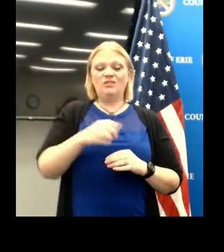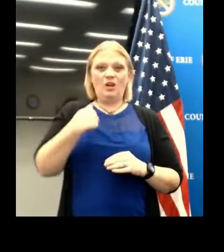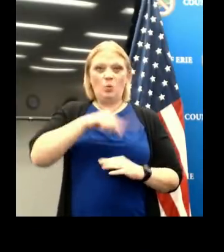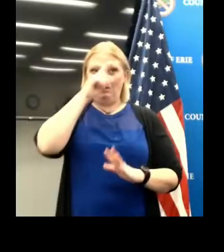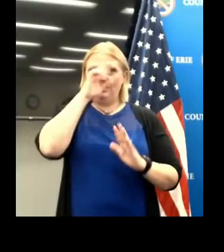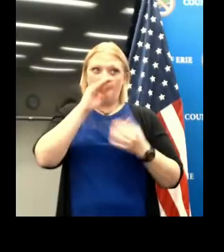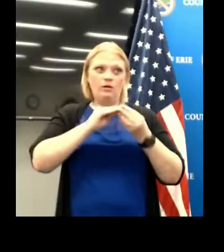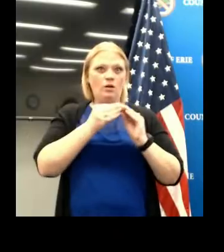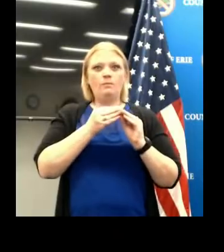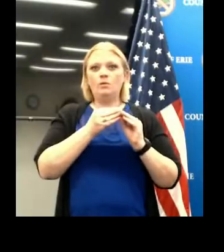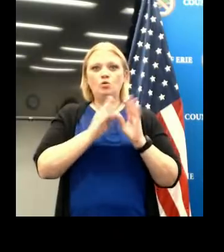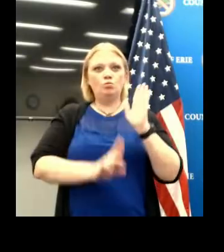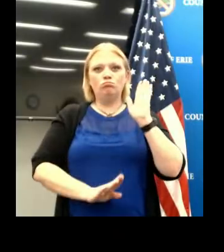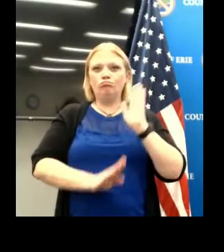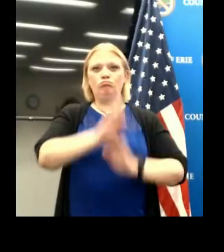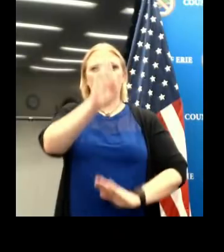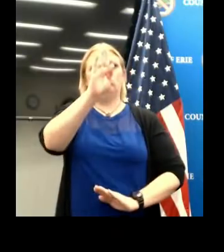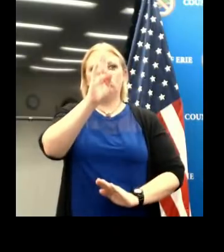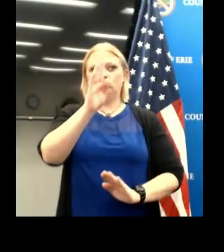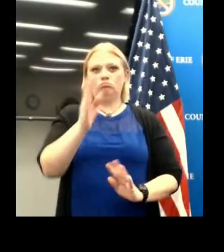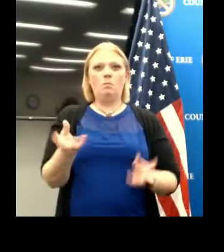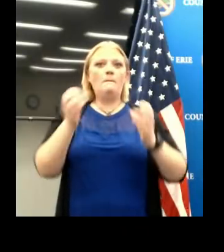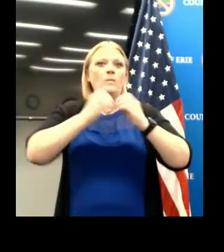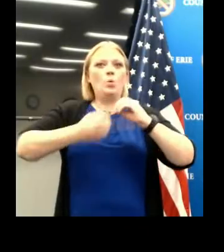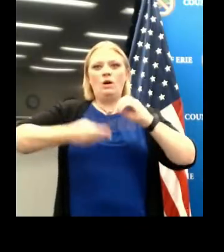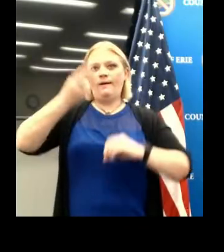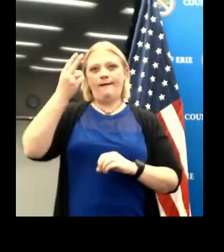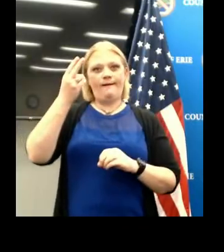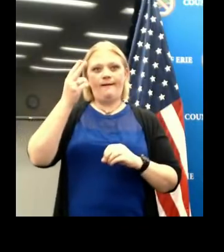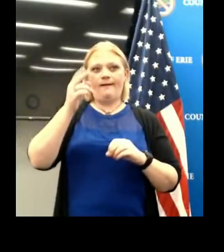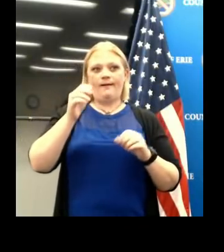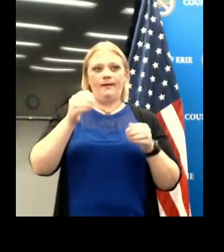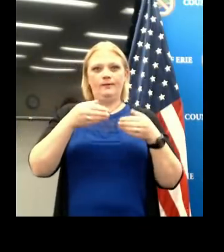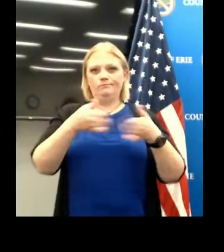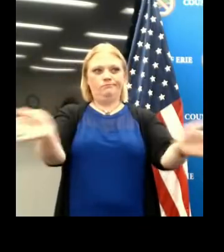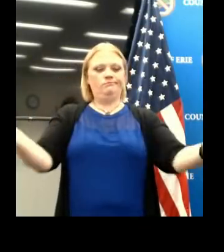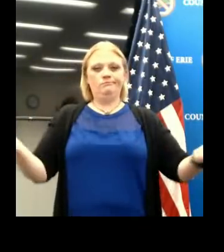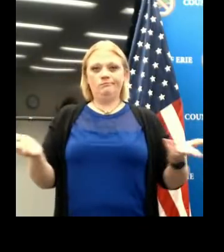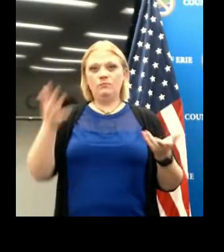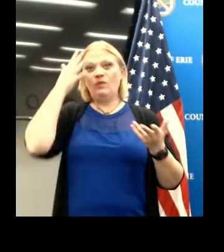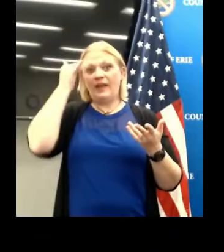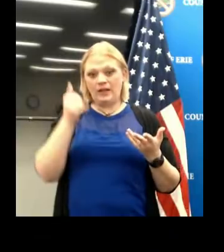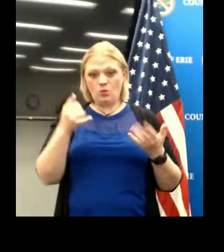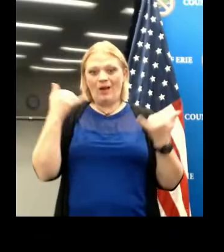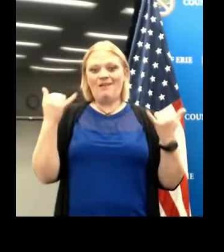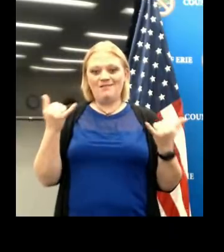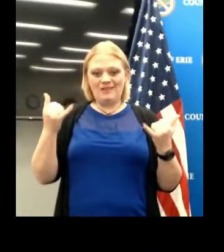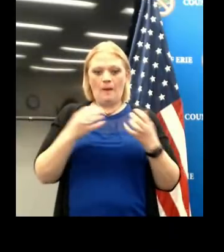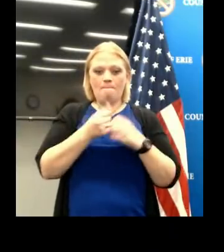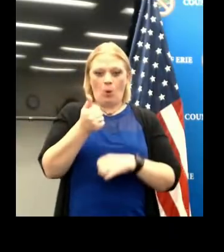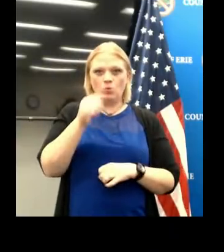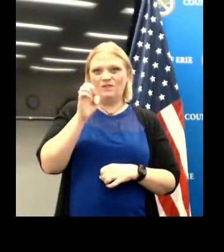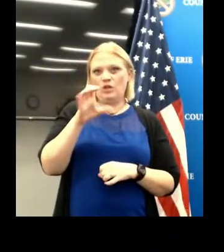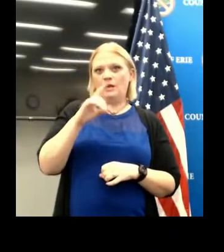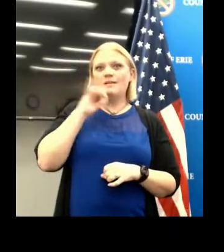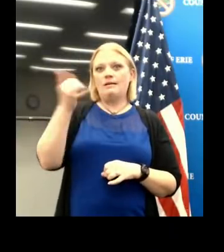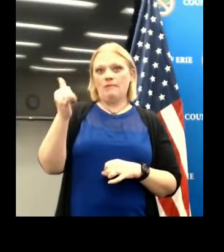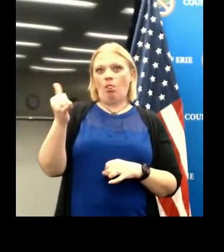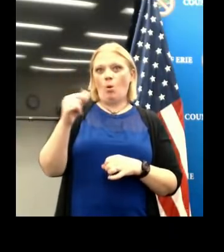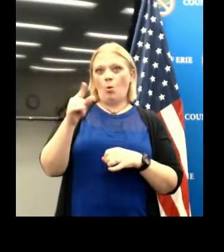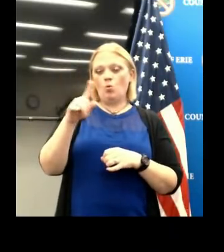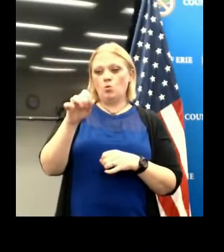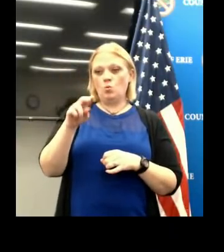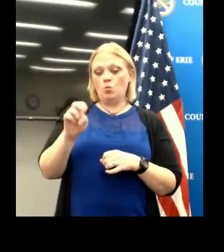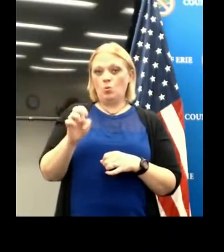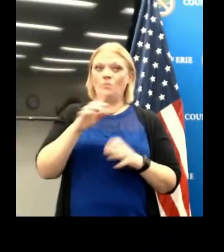across the board. And that's one of the prime reasons why the vast majority of Erie County is in a yellow zone. It's possible that other portions